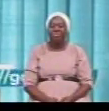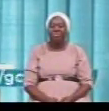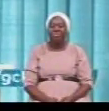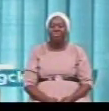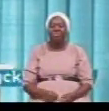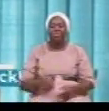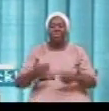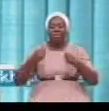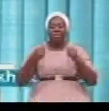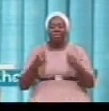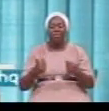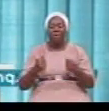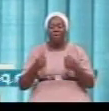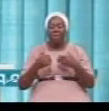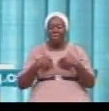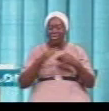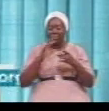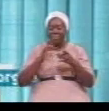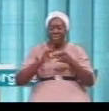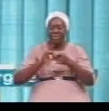The power has been released.